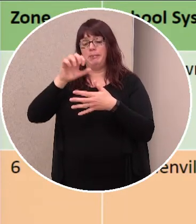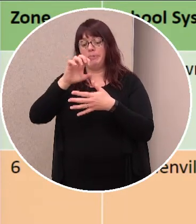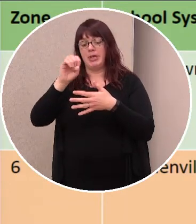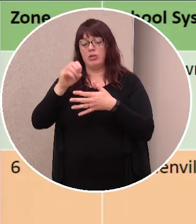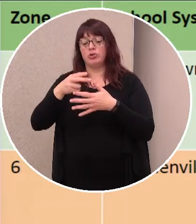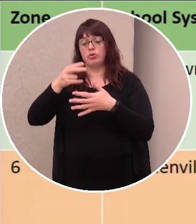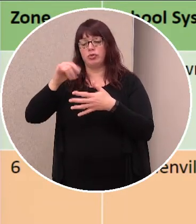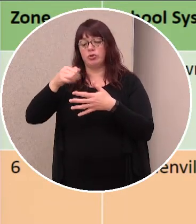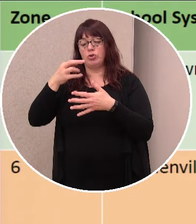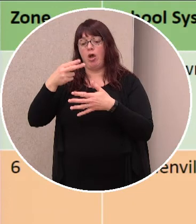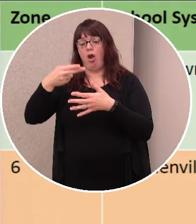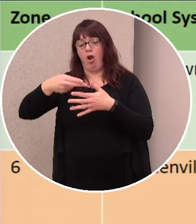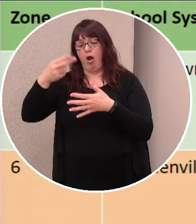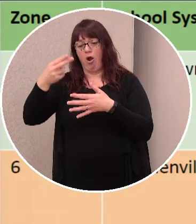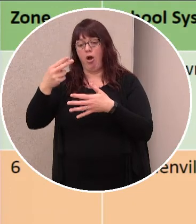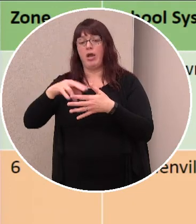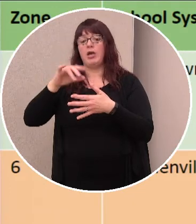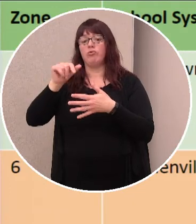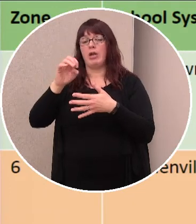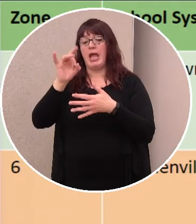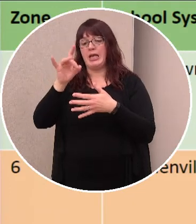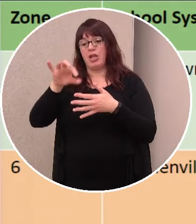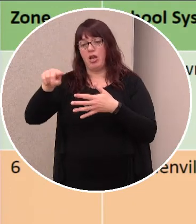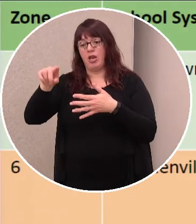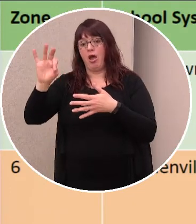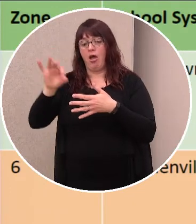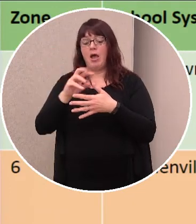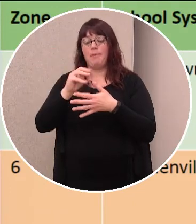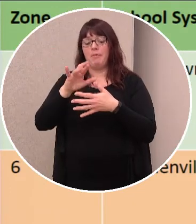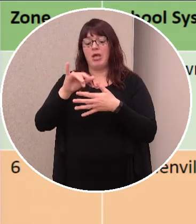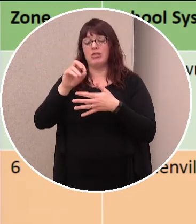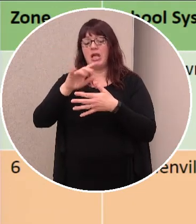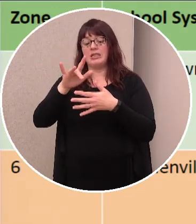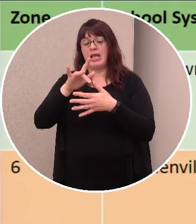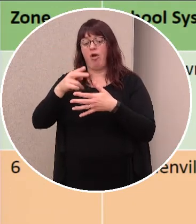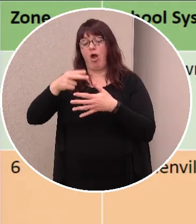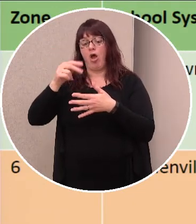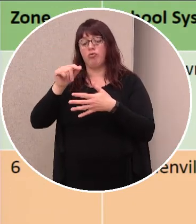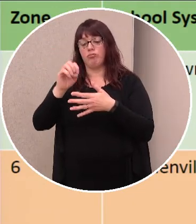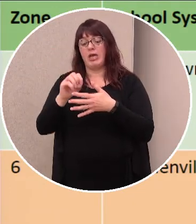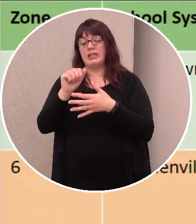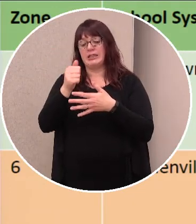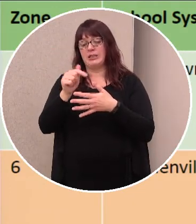9, and Marystown Central High, grades 10 to 12.